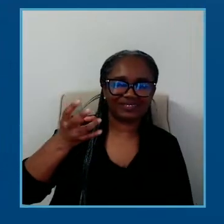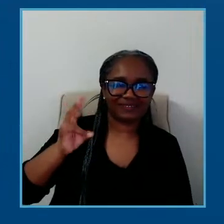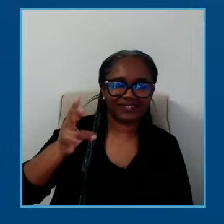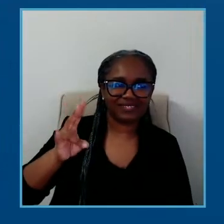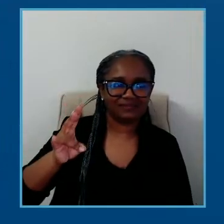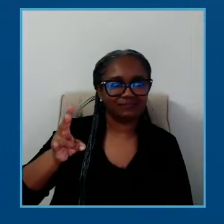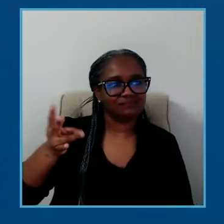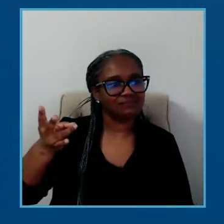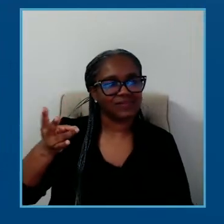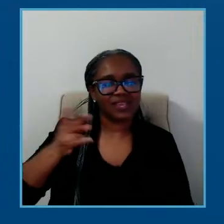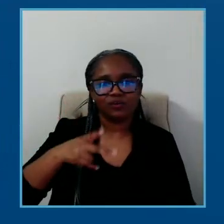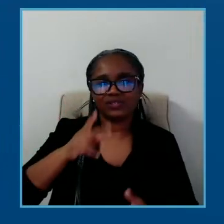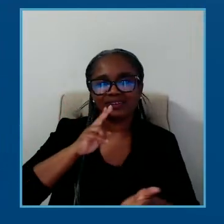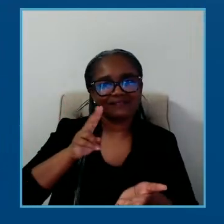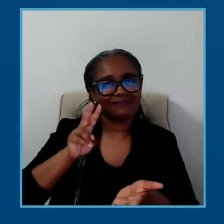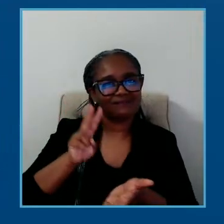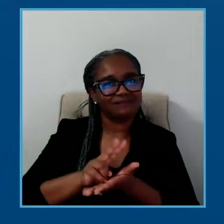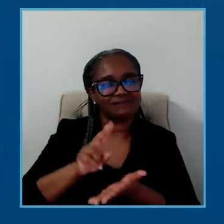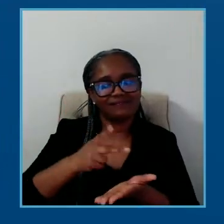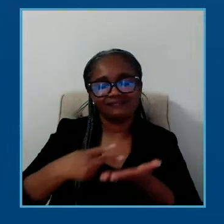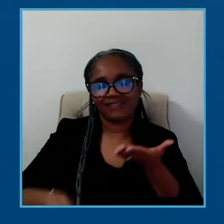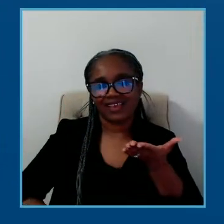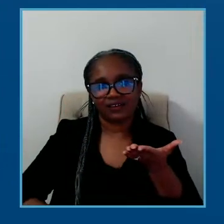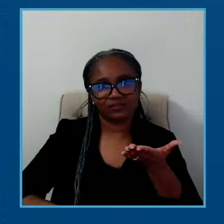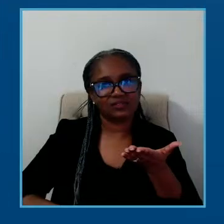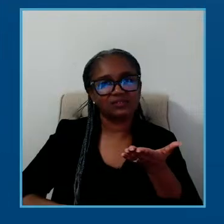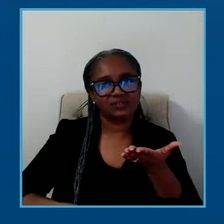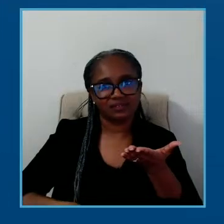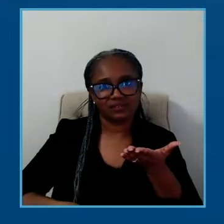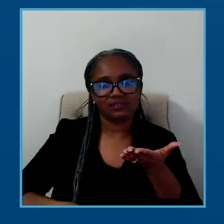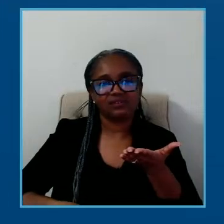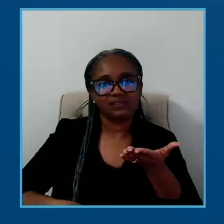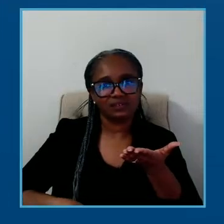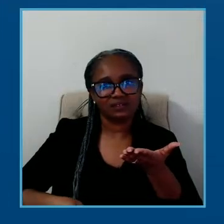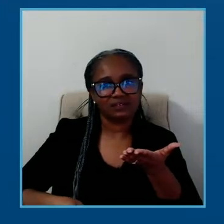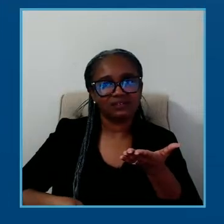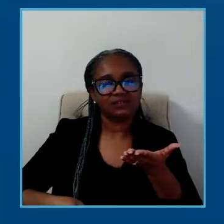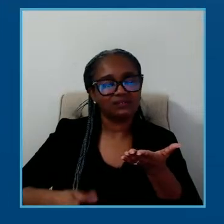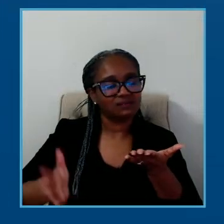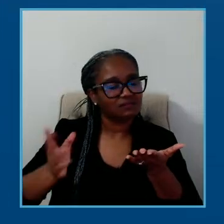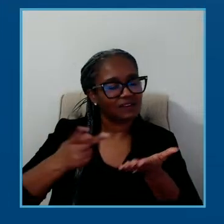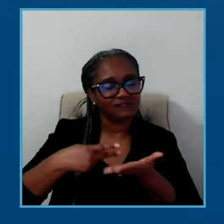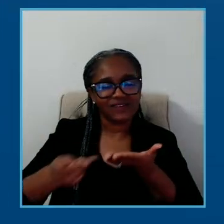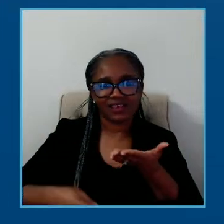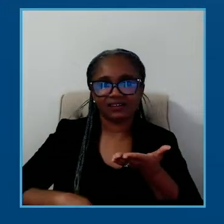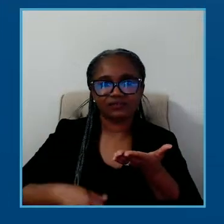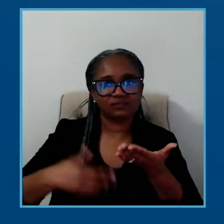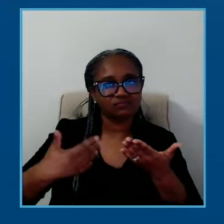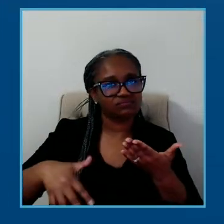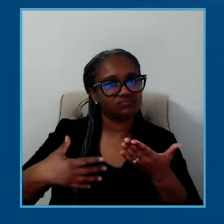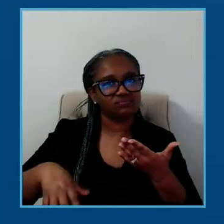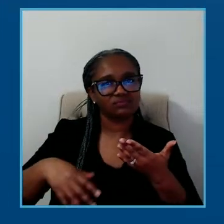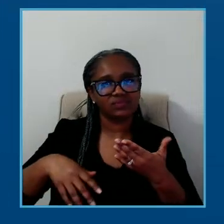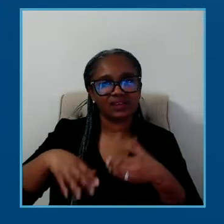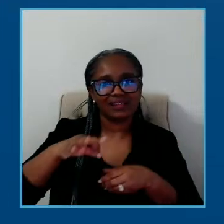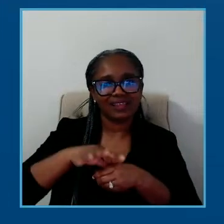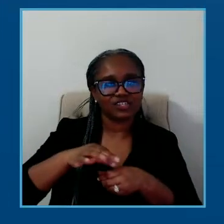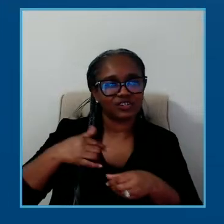we're a party of fair elections, and if we want to do the right thing, we have to stand up and make sure we do something to correct